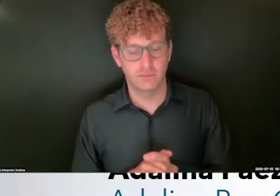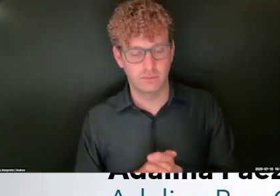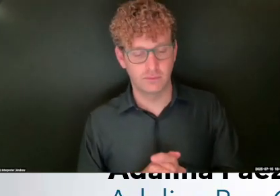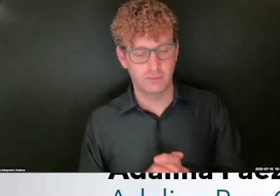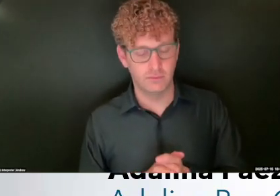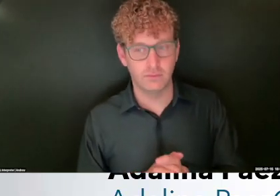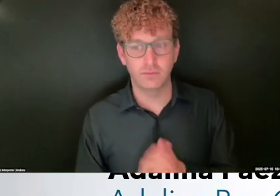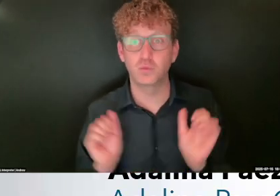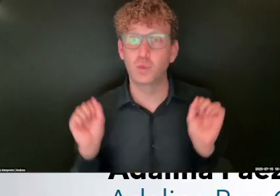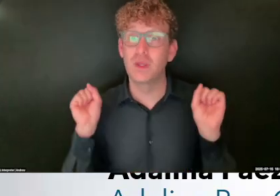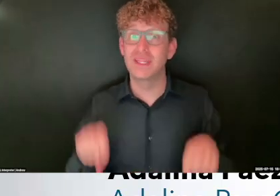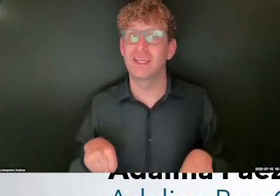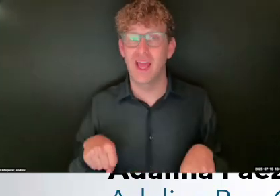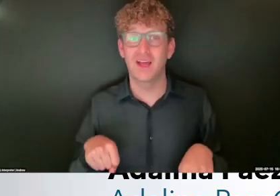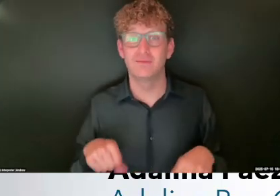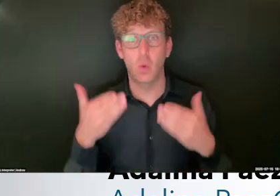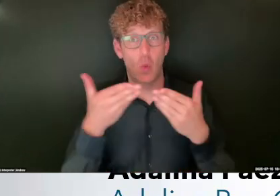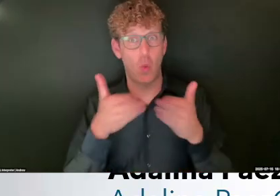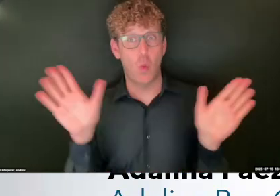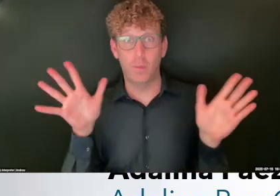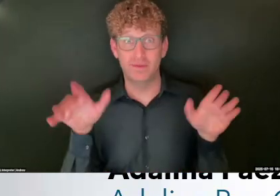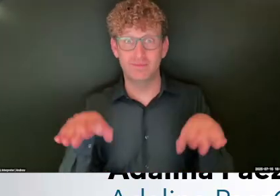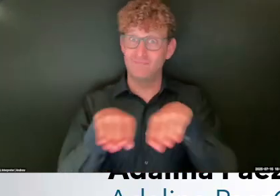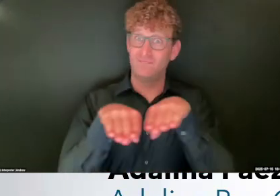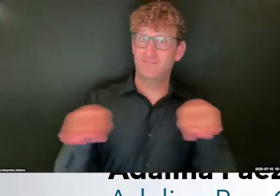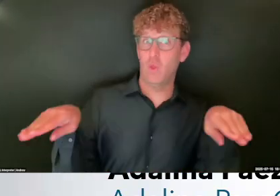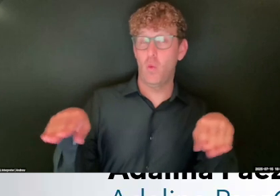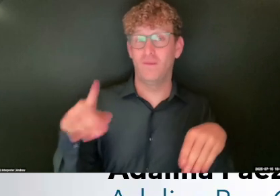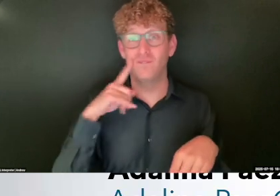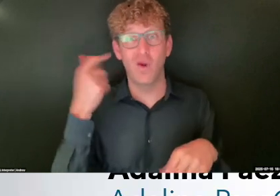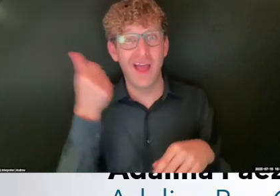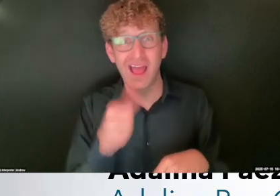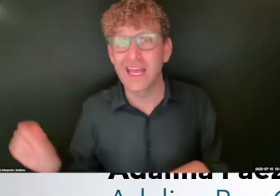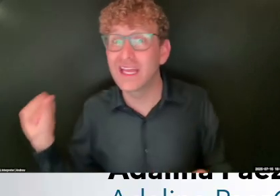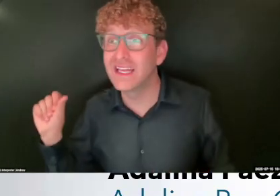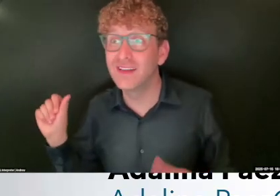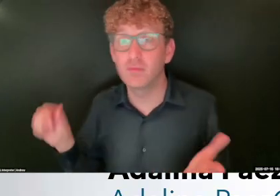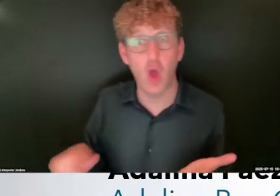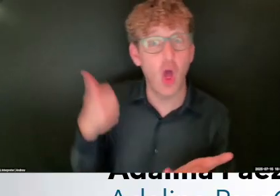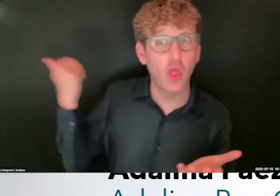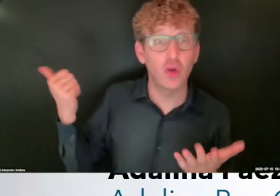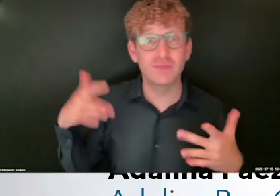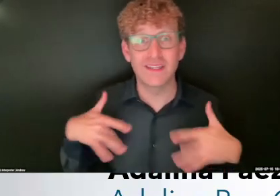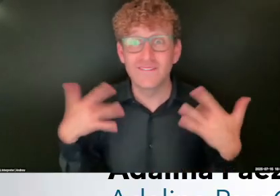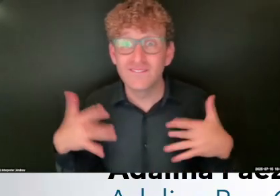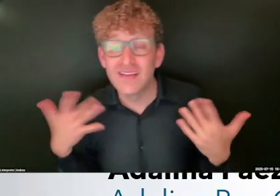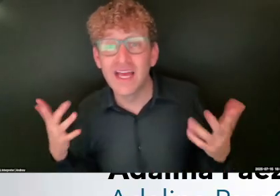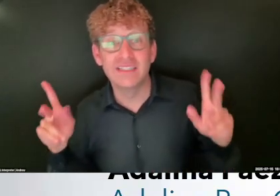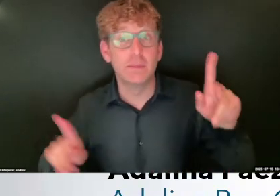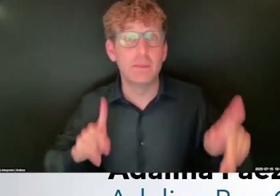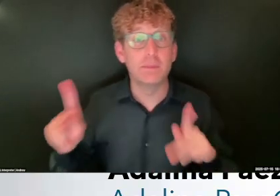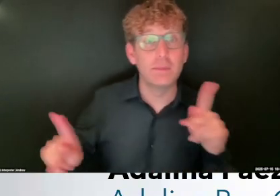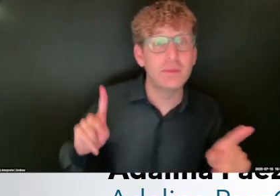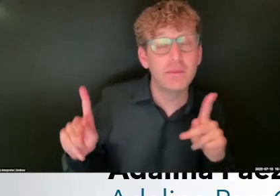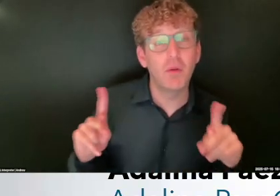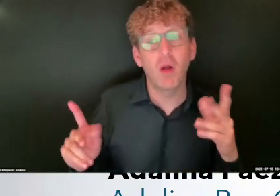we can open the floor up for any other events people might have Selena, that